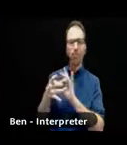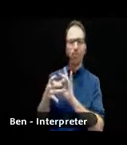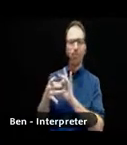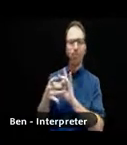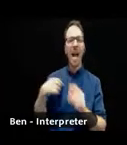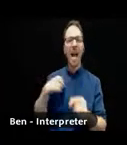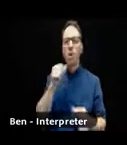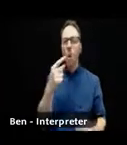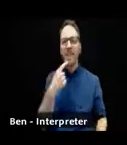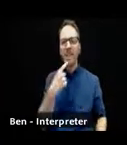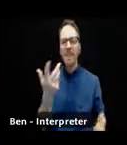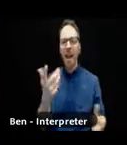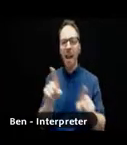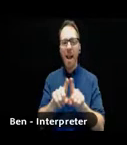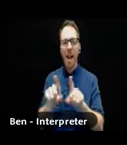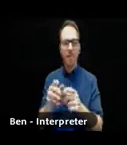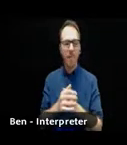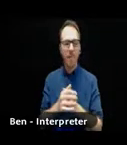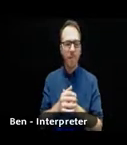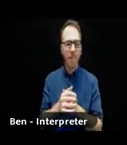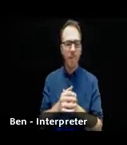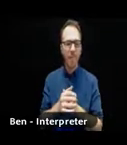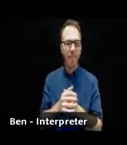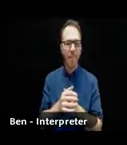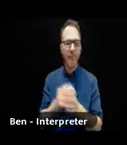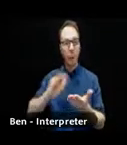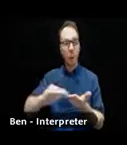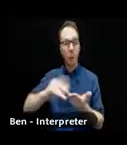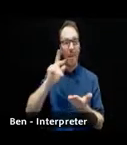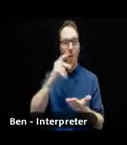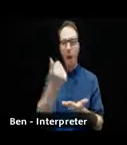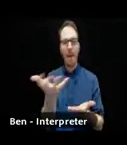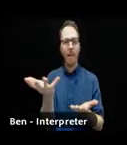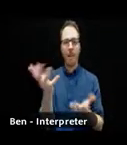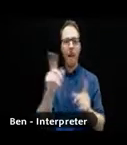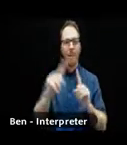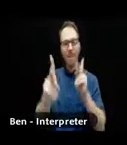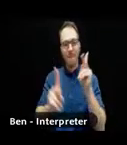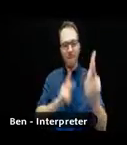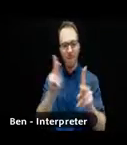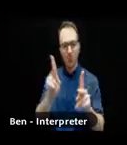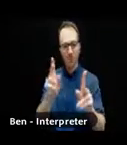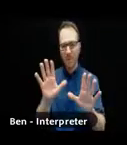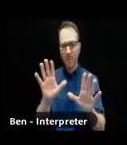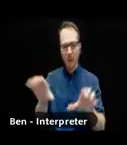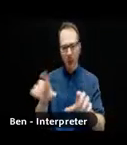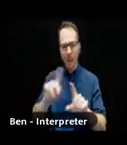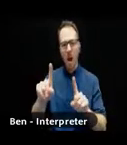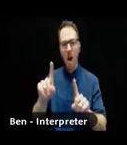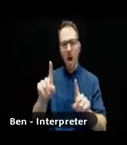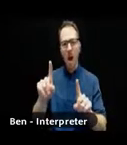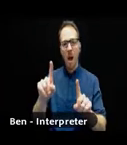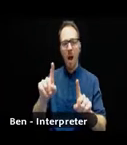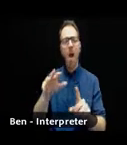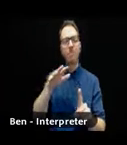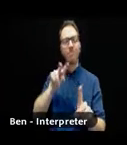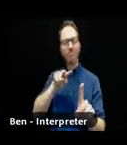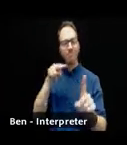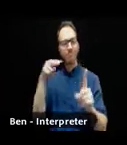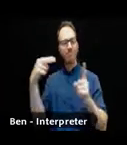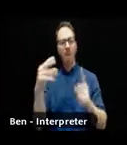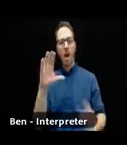this as an excuse for anything that folks have done, but rather as a context that we need